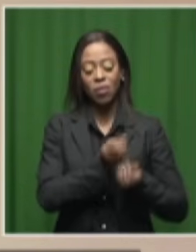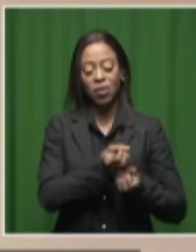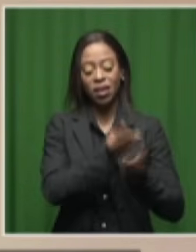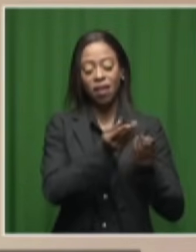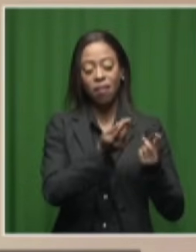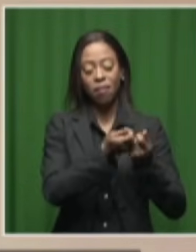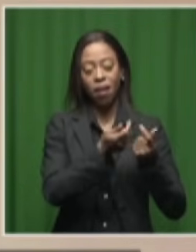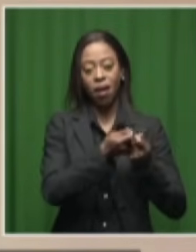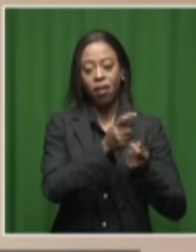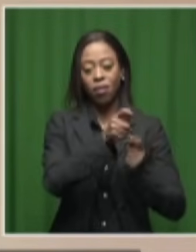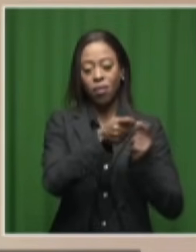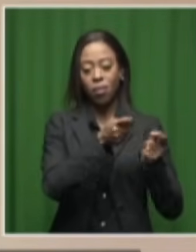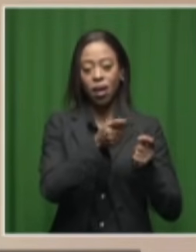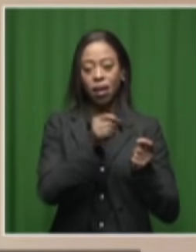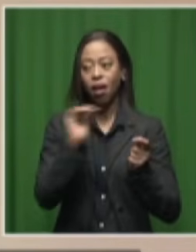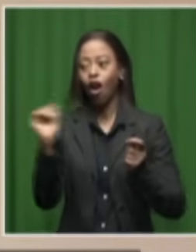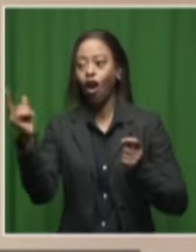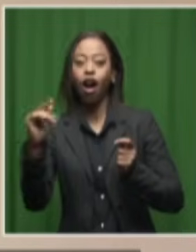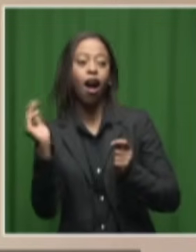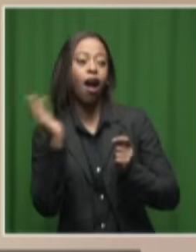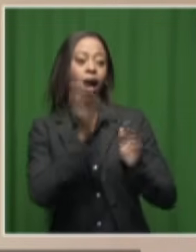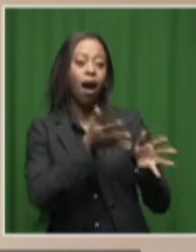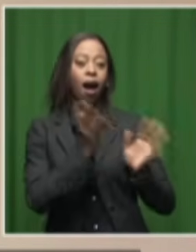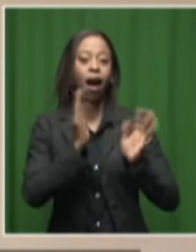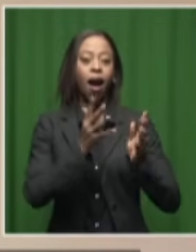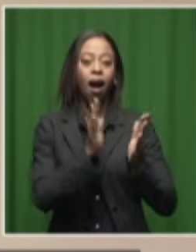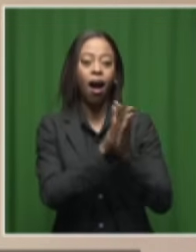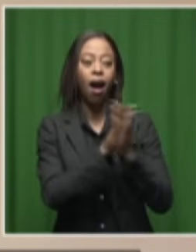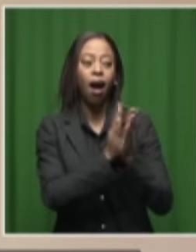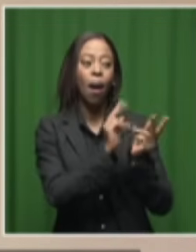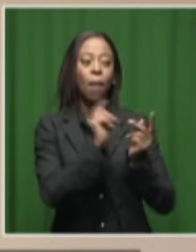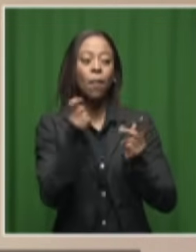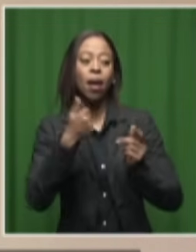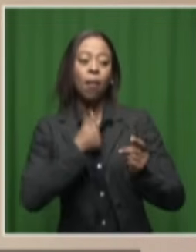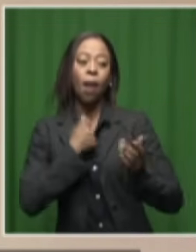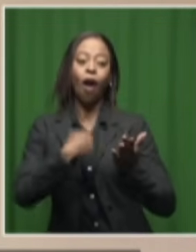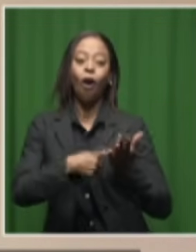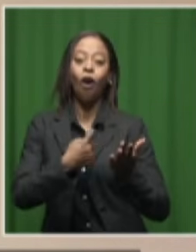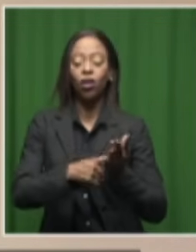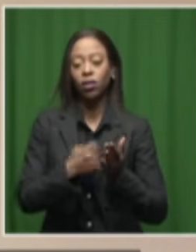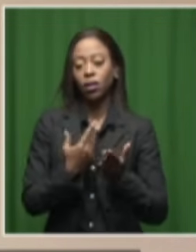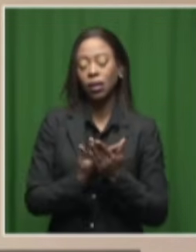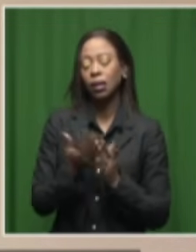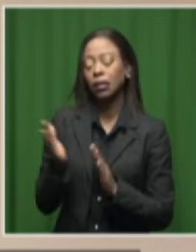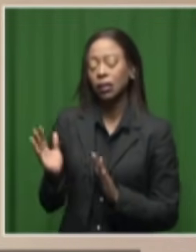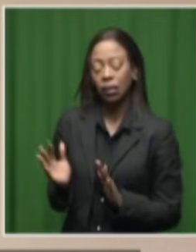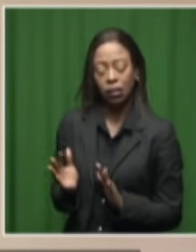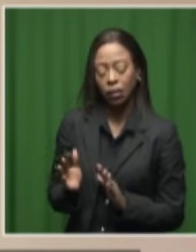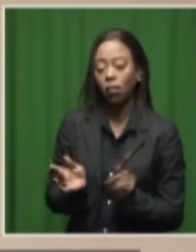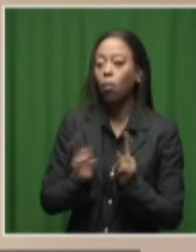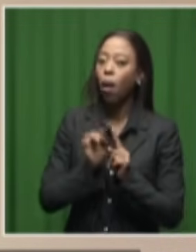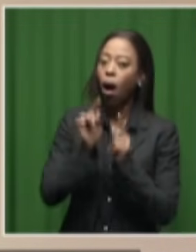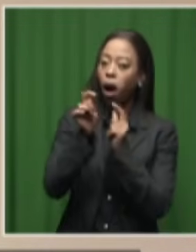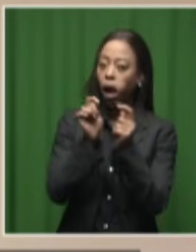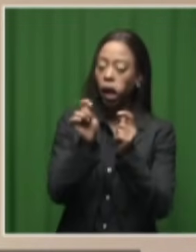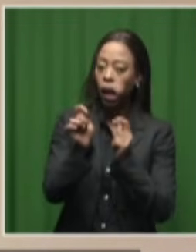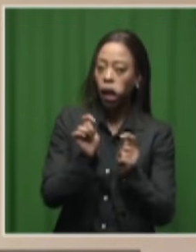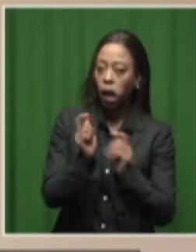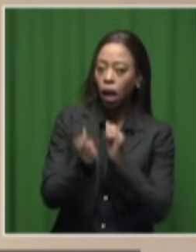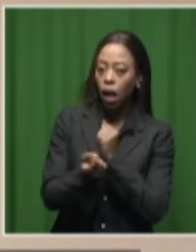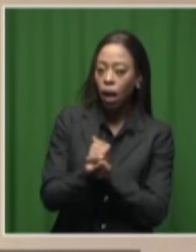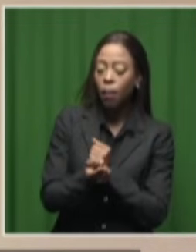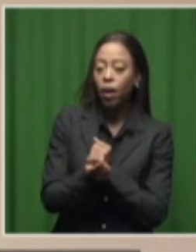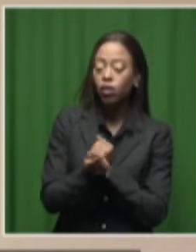a template for everybody else. But the changes that are being made in the debt